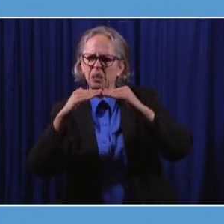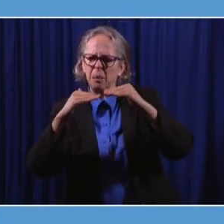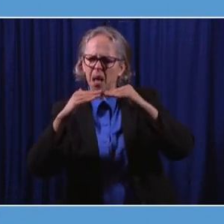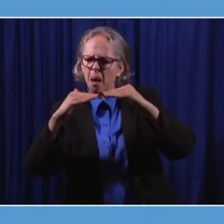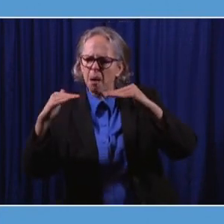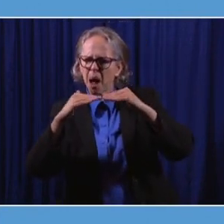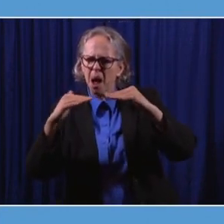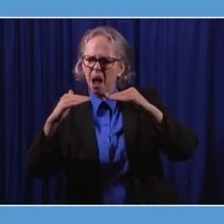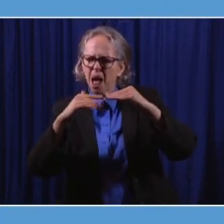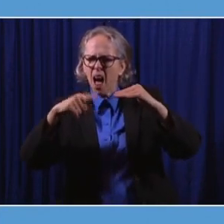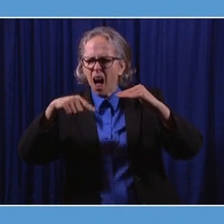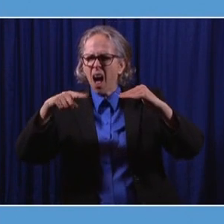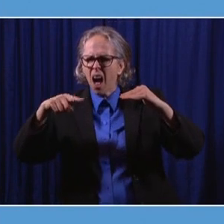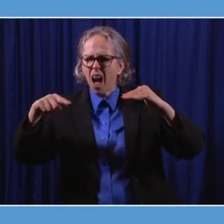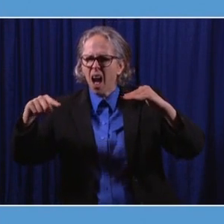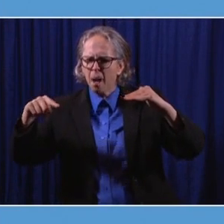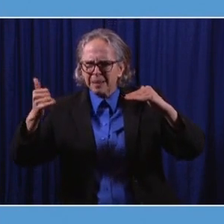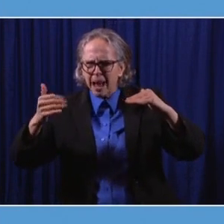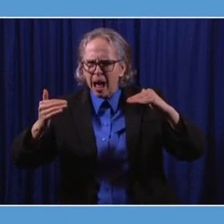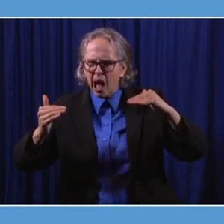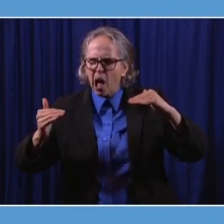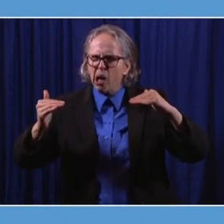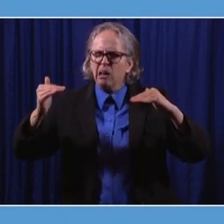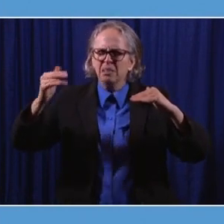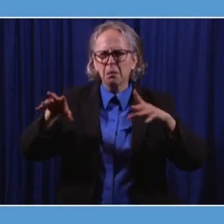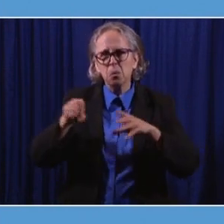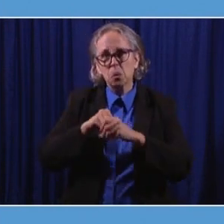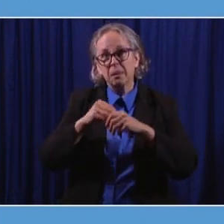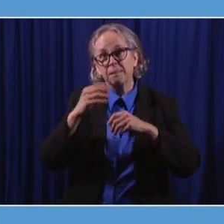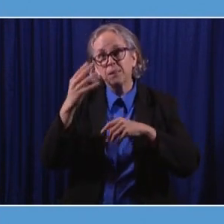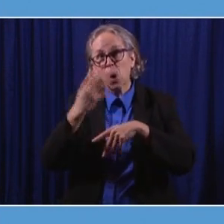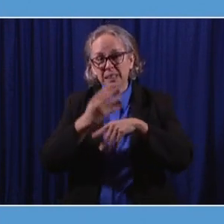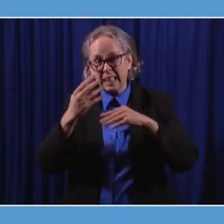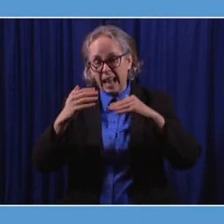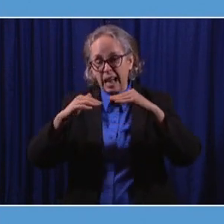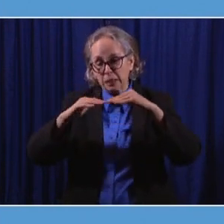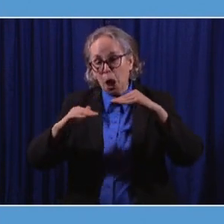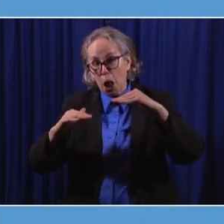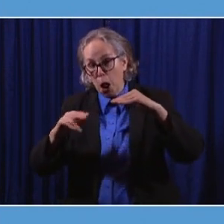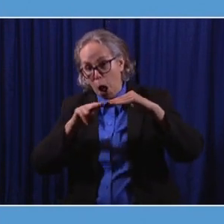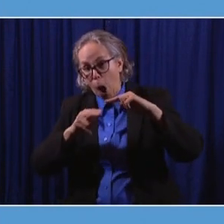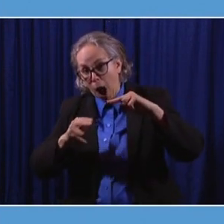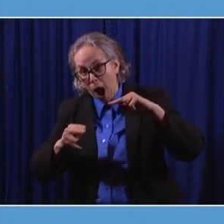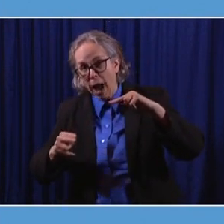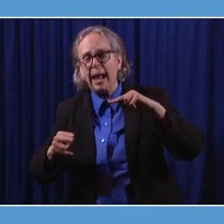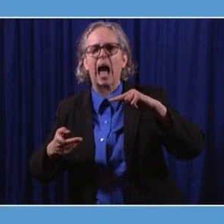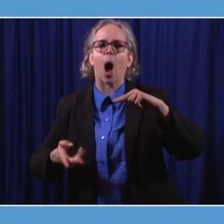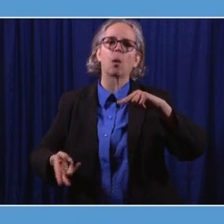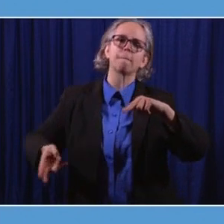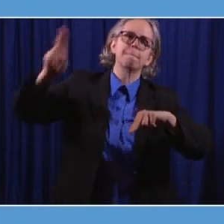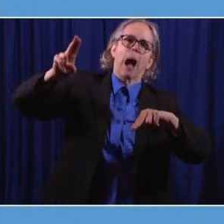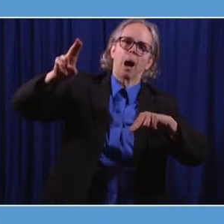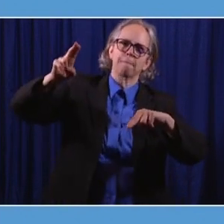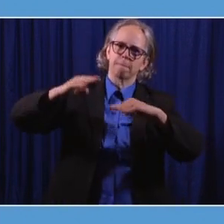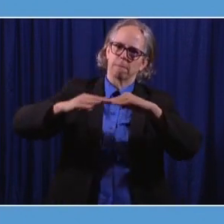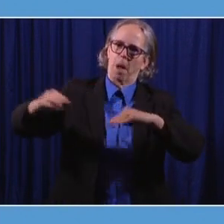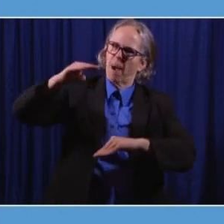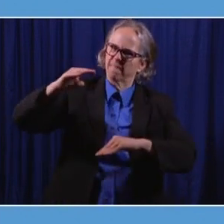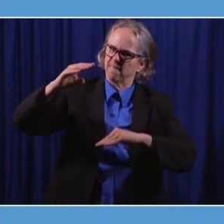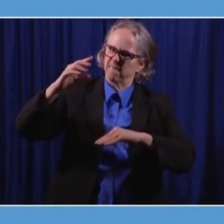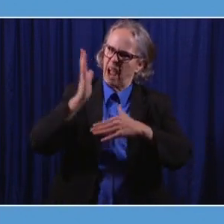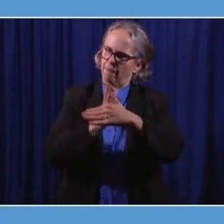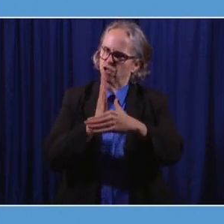I'll say 4 out of the last 7 days, we've been under 1,000, maybe 5 of those days. But we are back, we are up today.